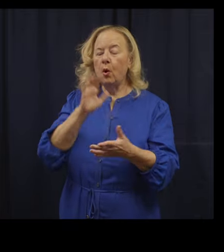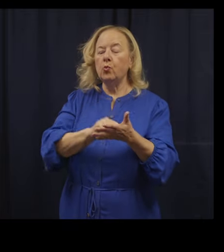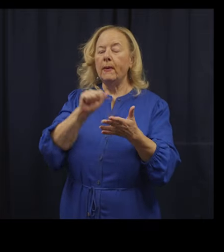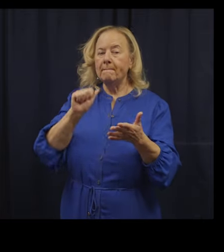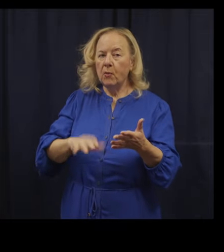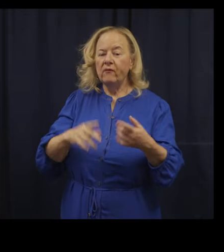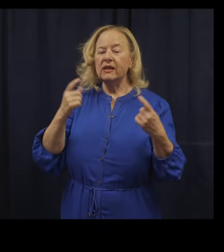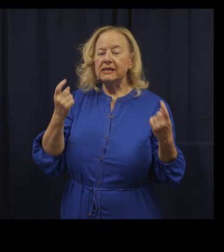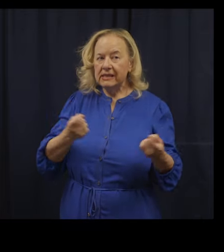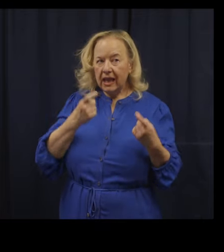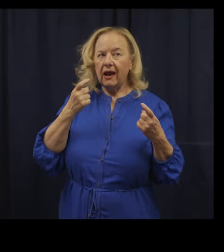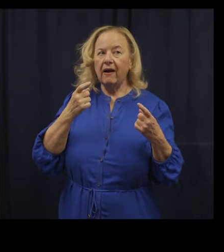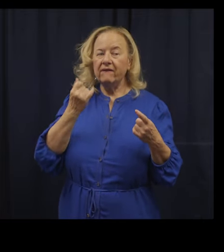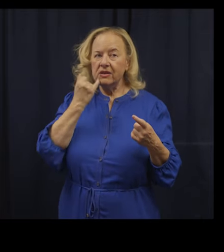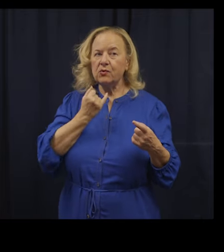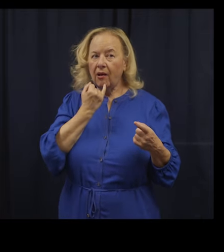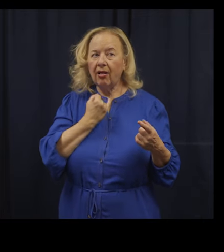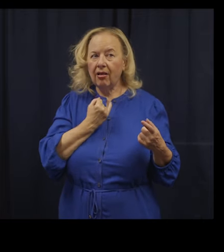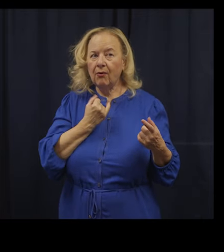the iniquity of the land of Israel?